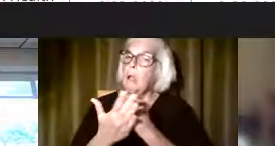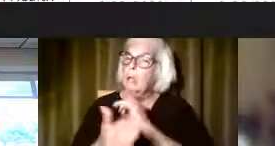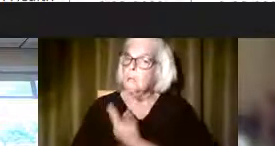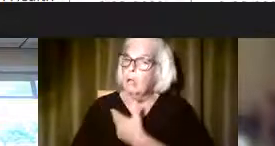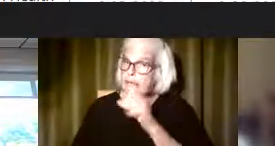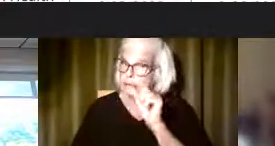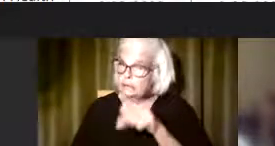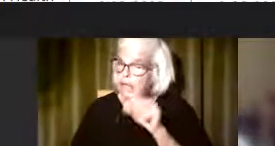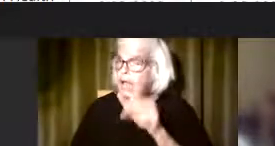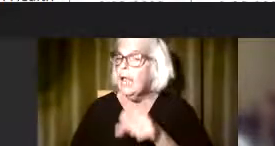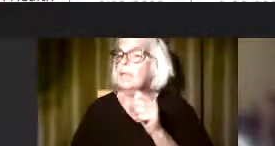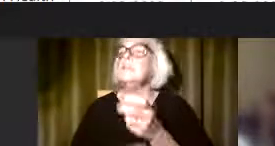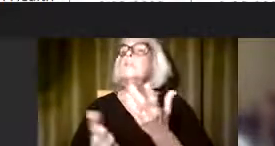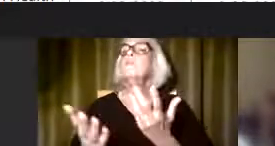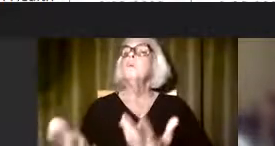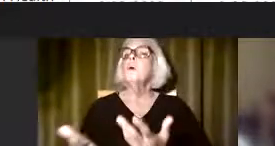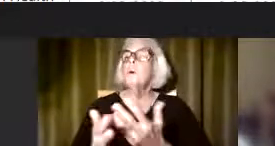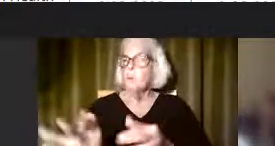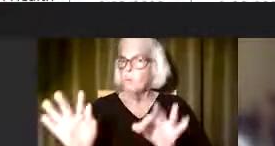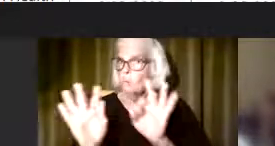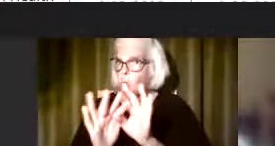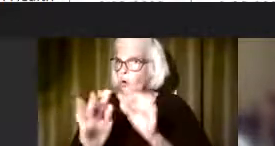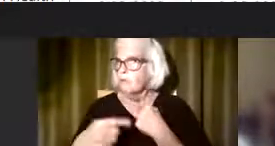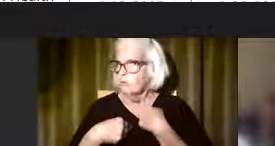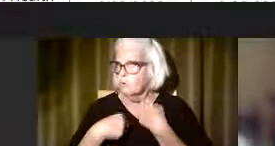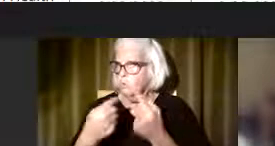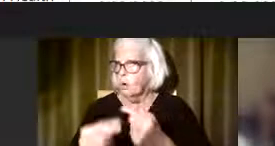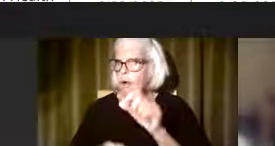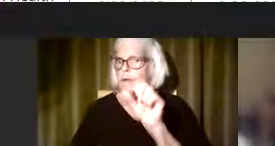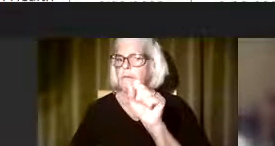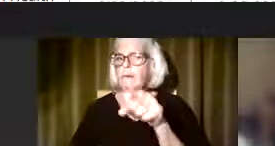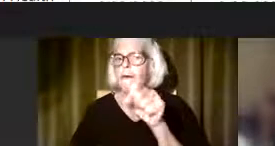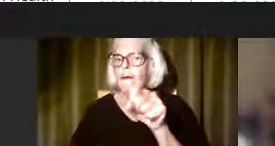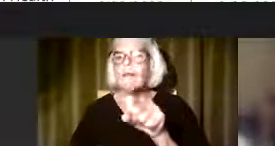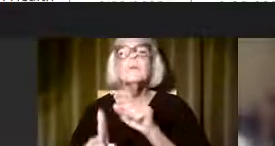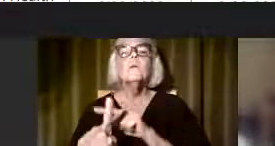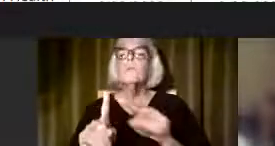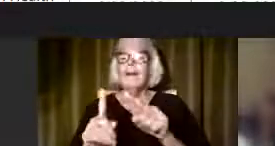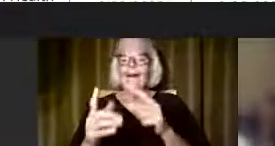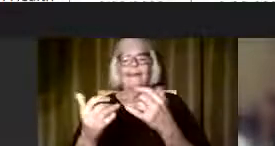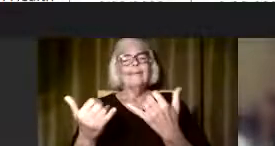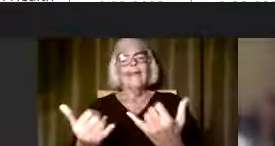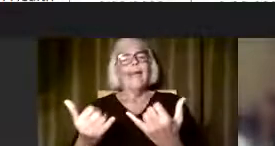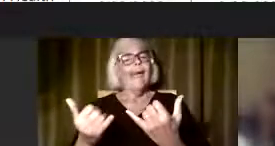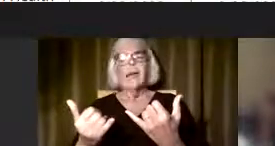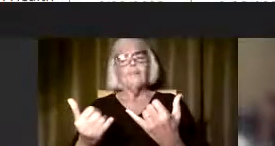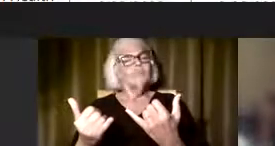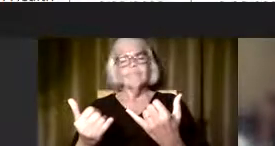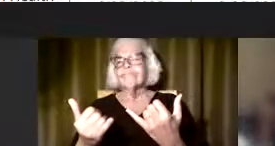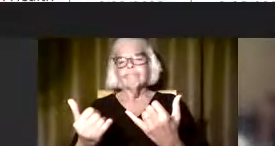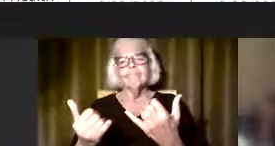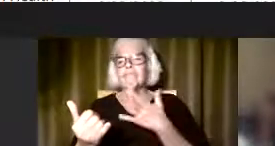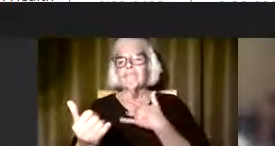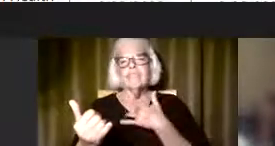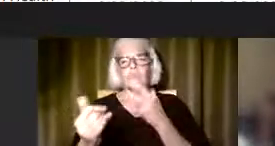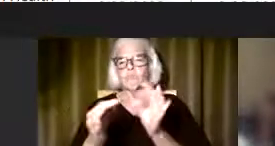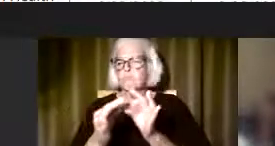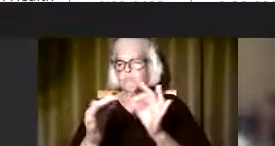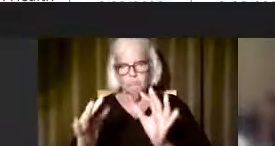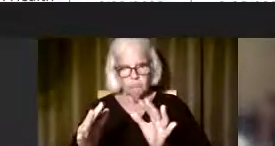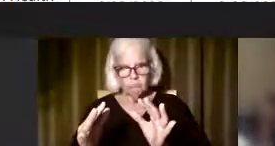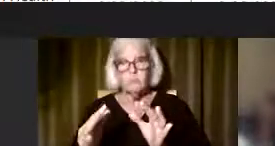locations for the last 2.5 years. But at this time, with our healthcare partners and